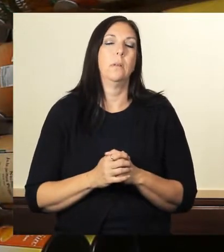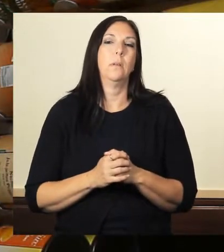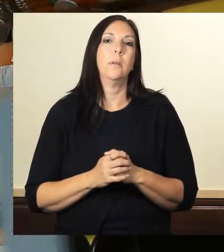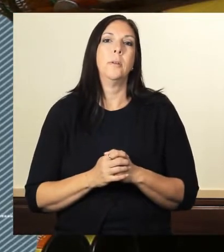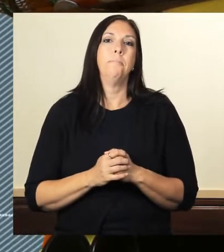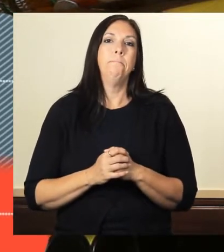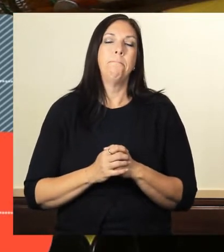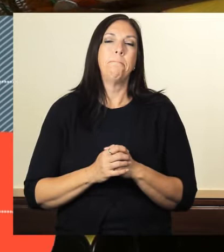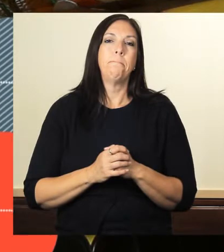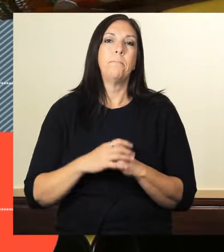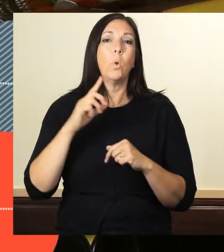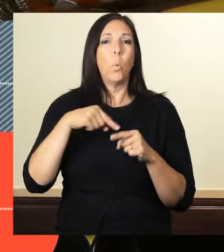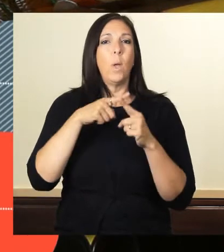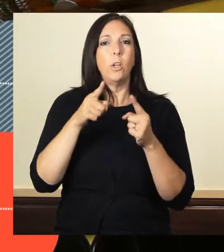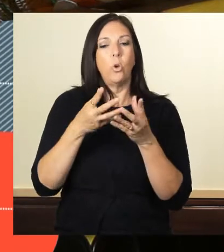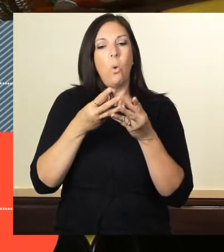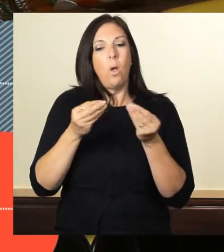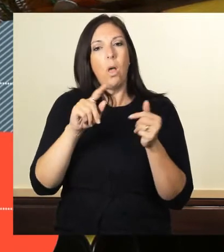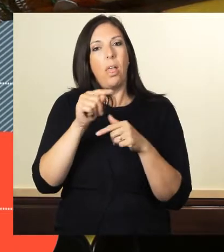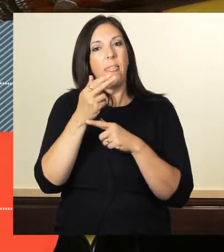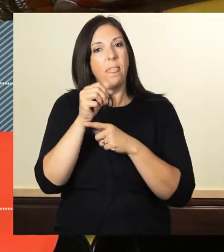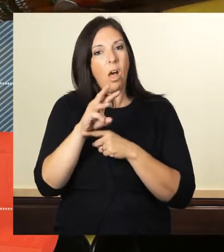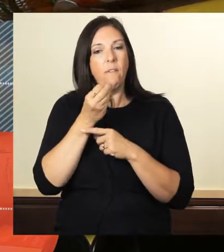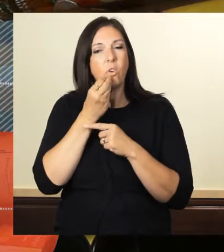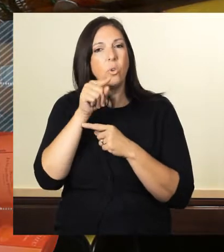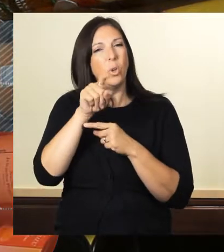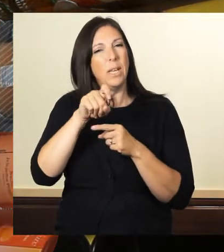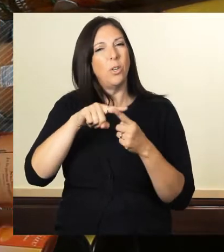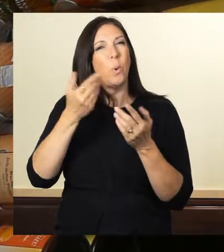When you're thawing food, it's time to think about the danger zone again.